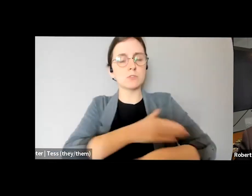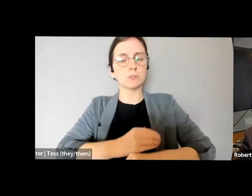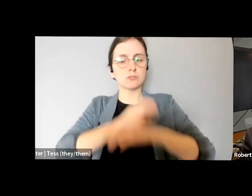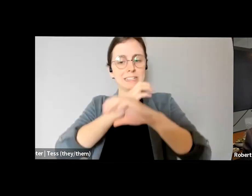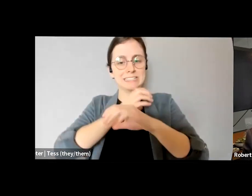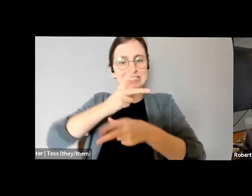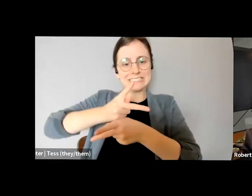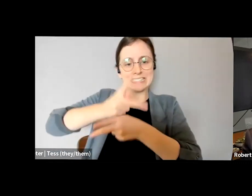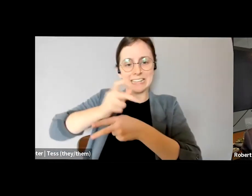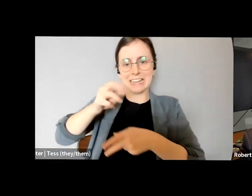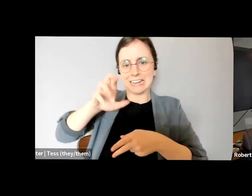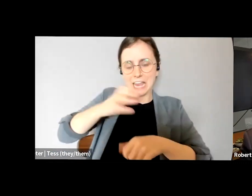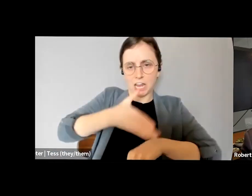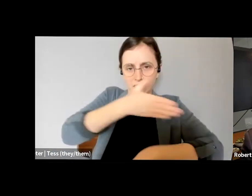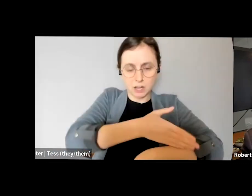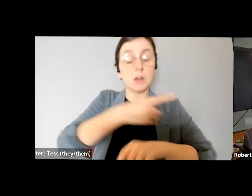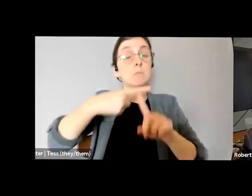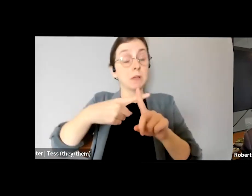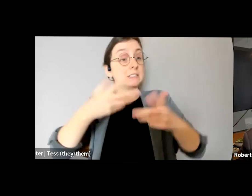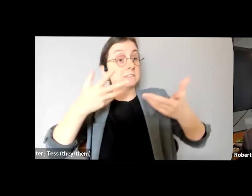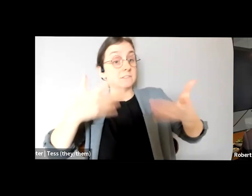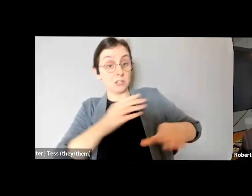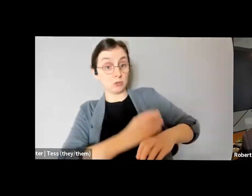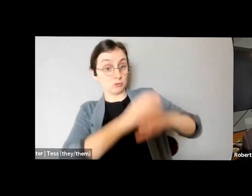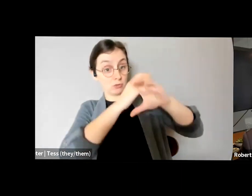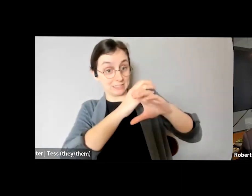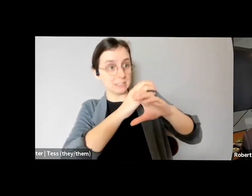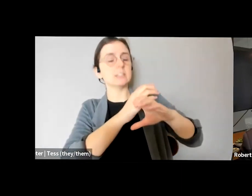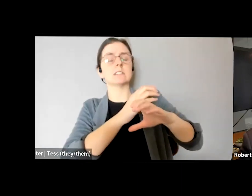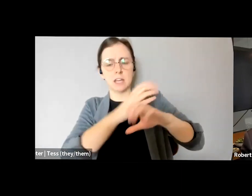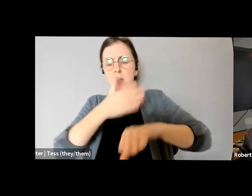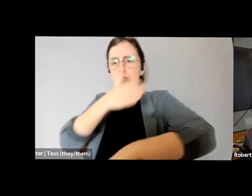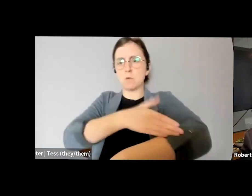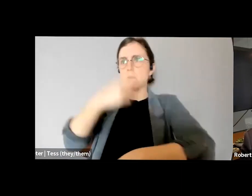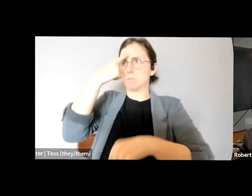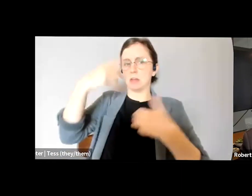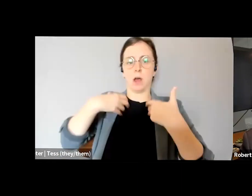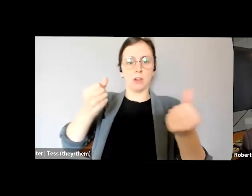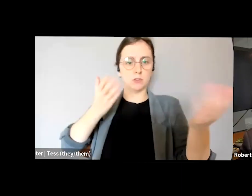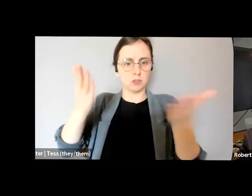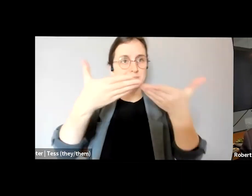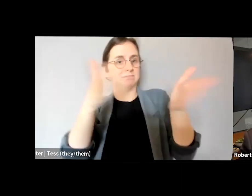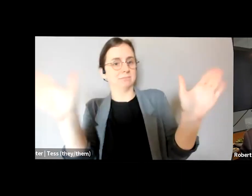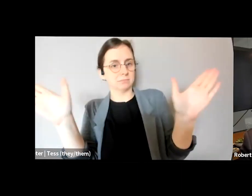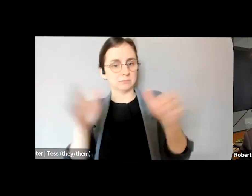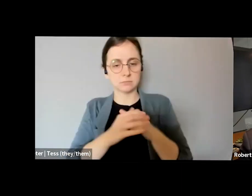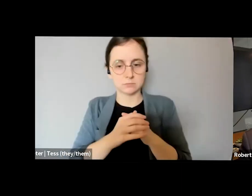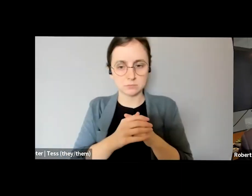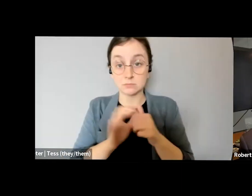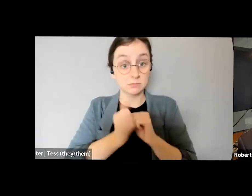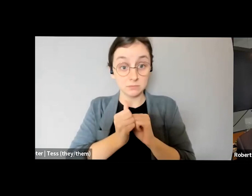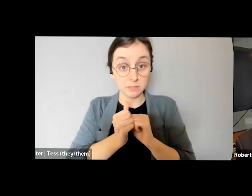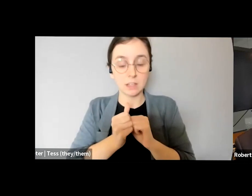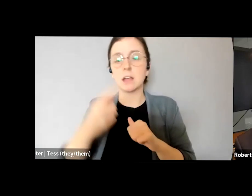continuum of post-crisis mental health care options that are available to everyone in our country, particularly through the integration of mental and